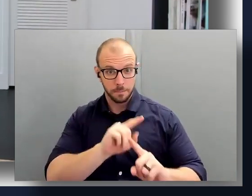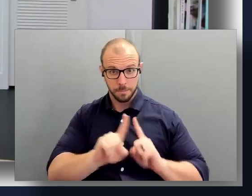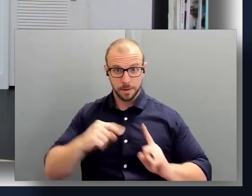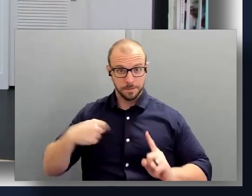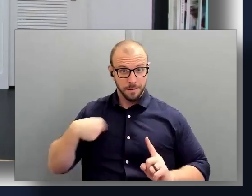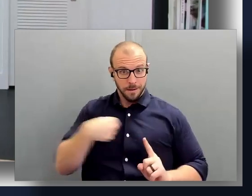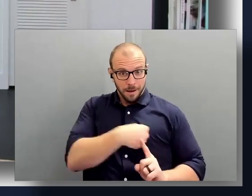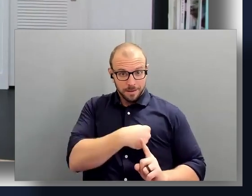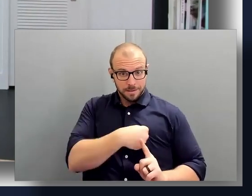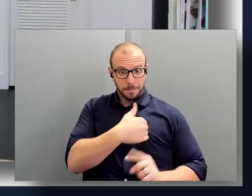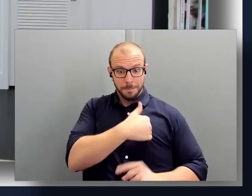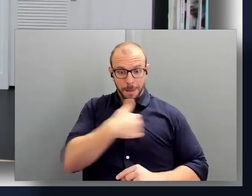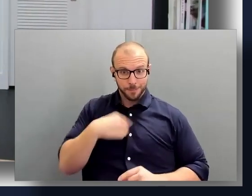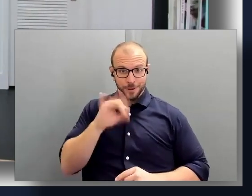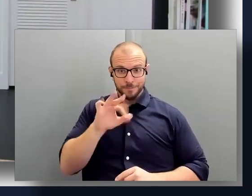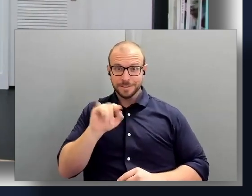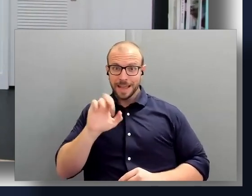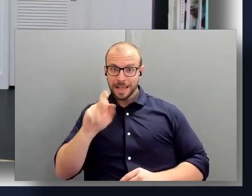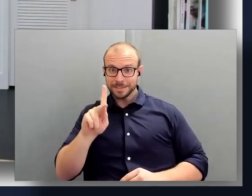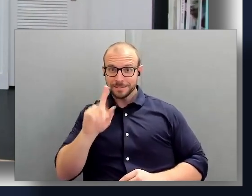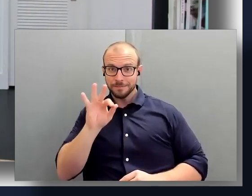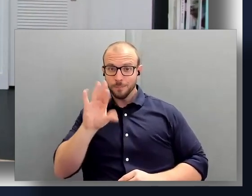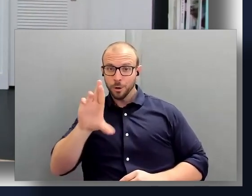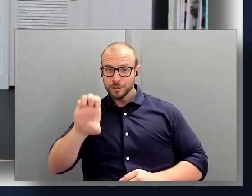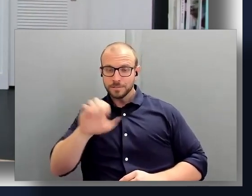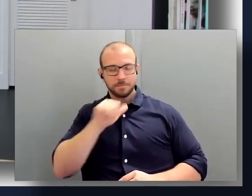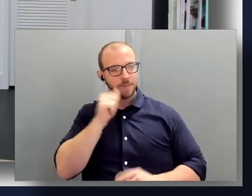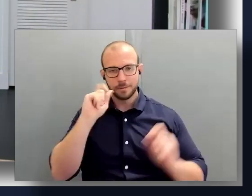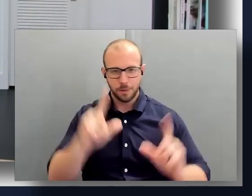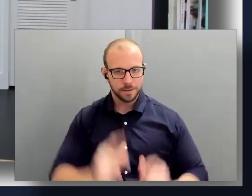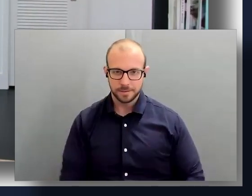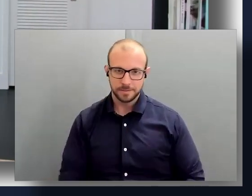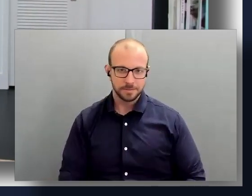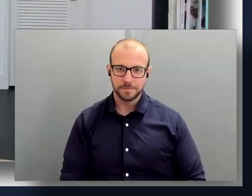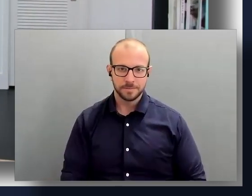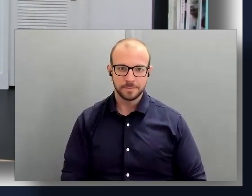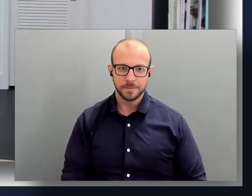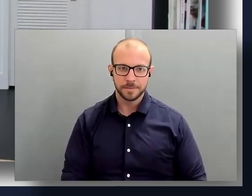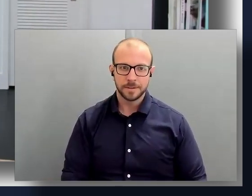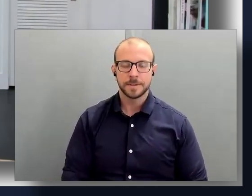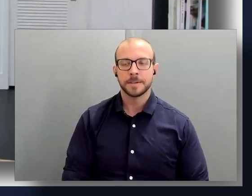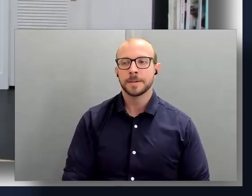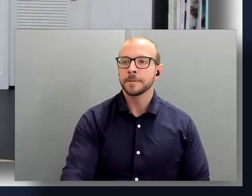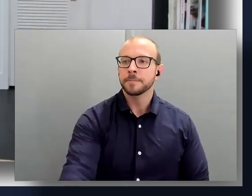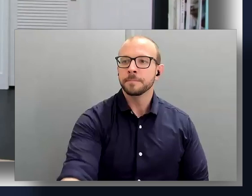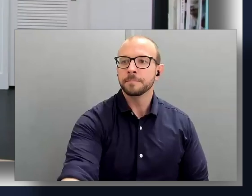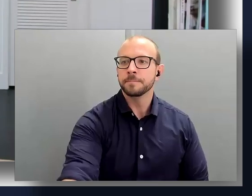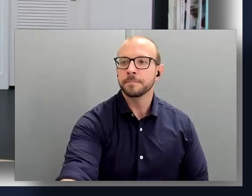Americans. It was not a surprise to members of the task force. So,